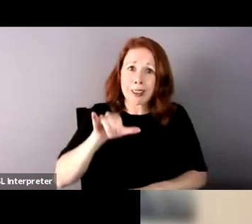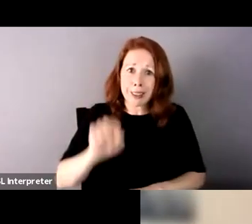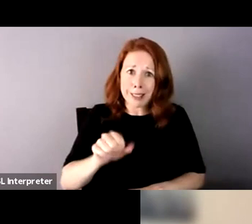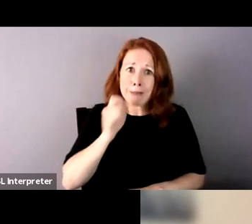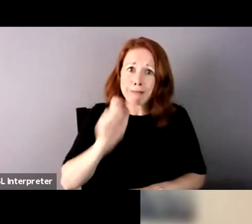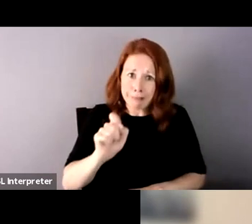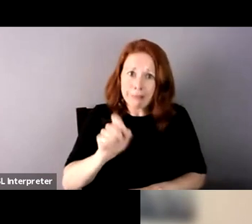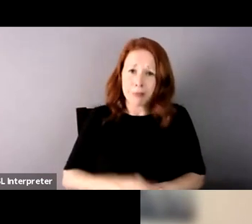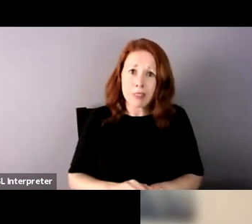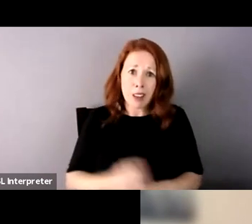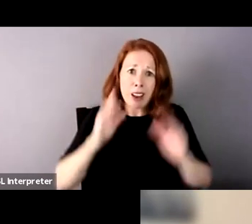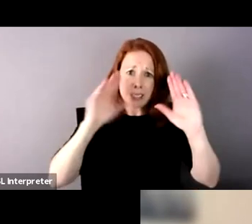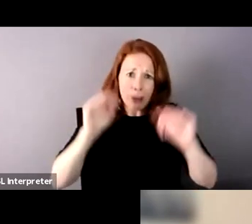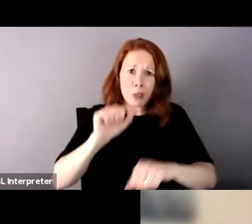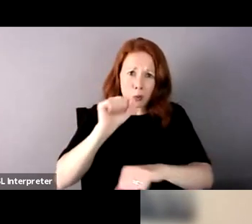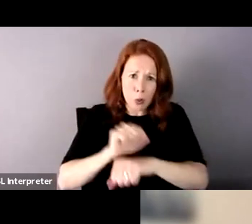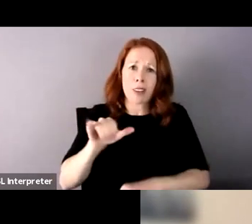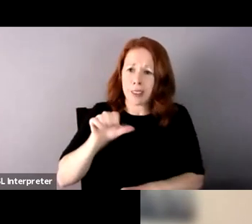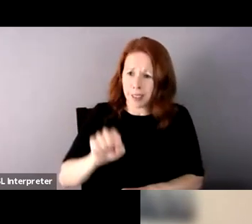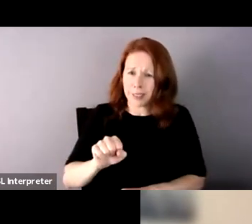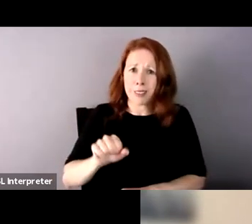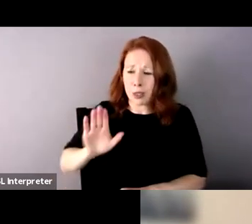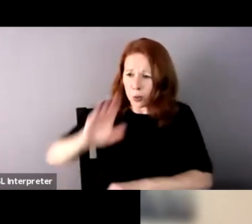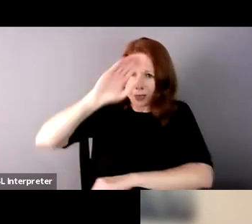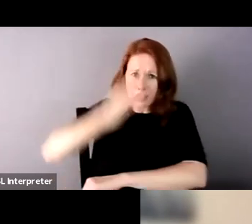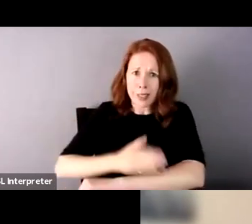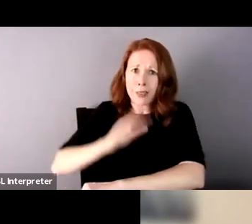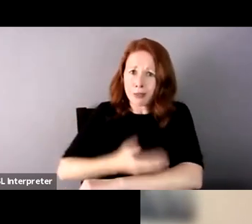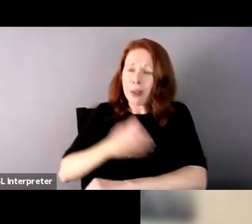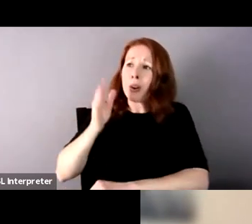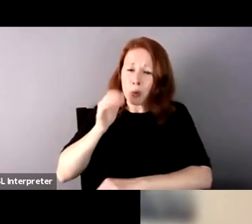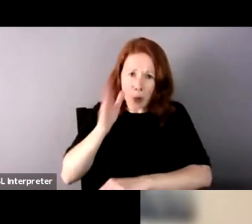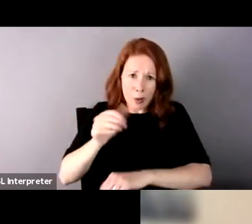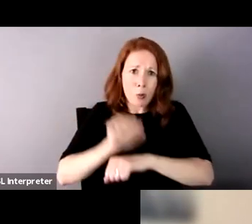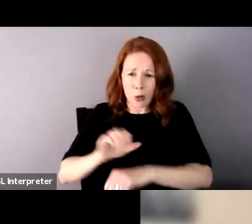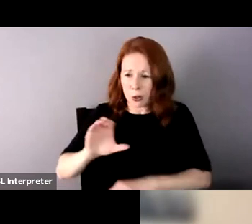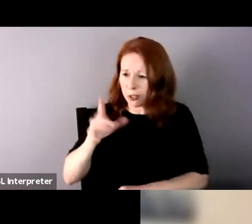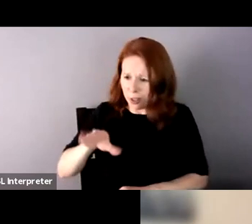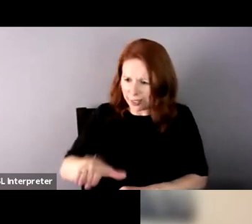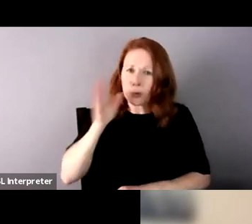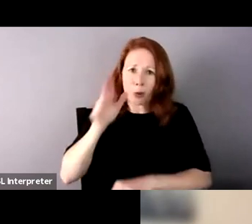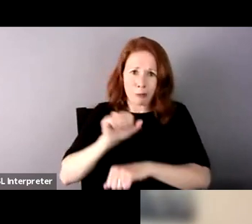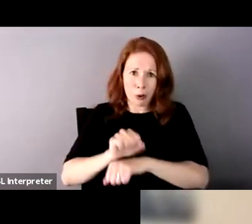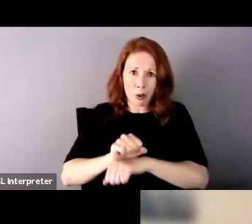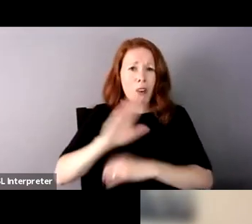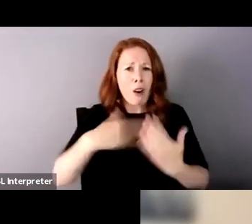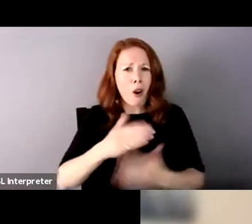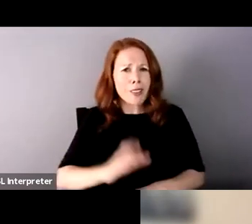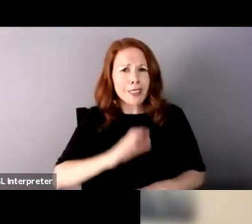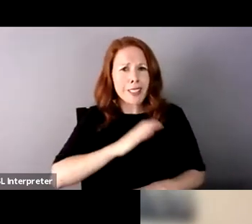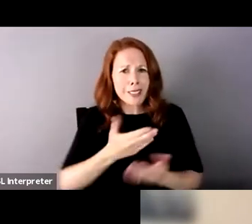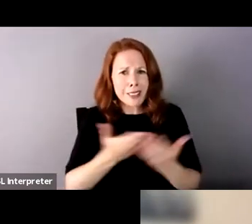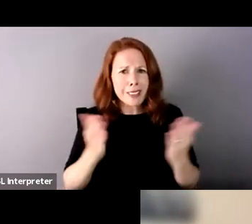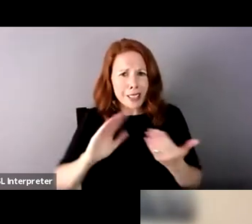expect that as an opportunity. I expect your child to work, because we're all citizens in the same community. We all have to